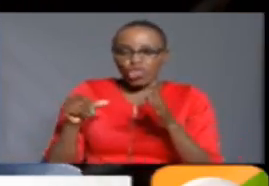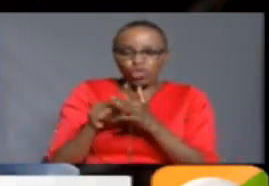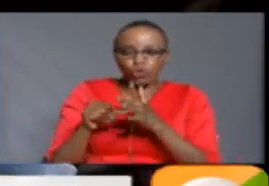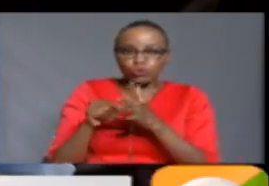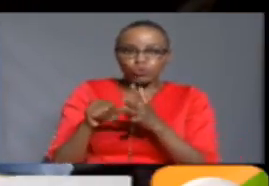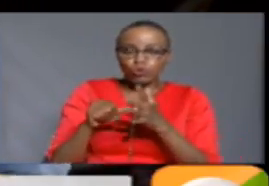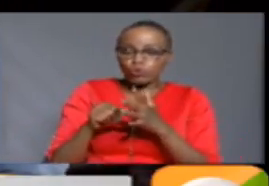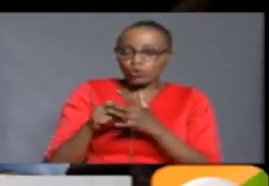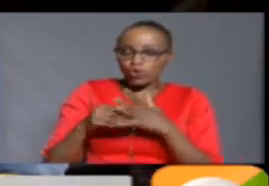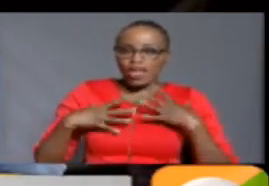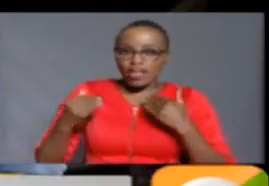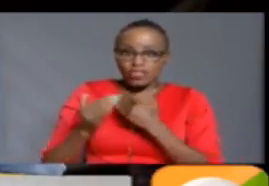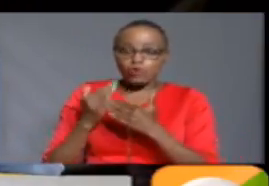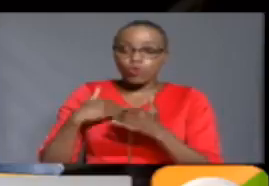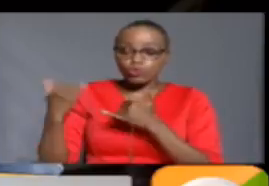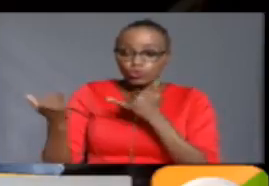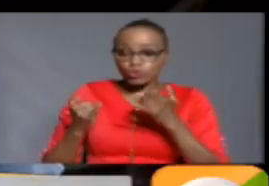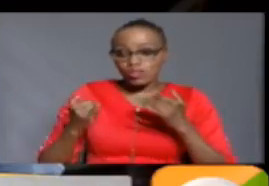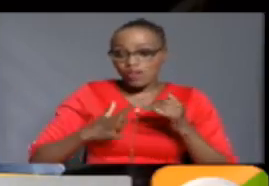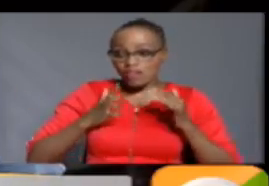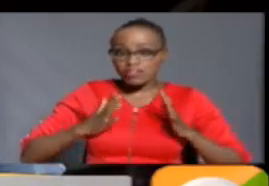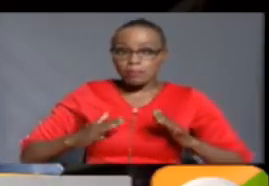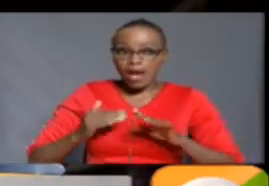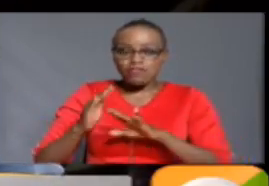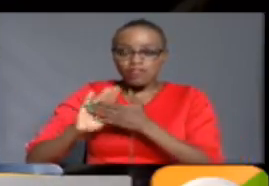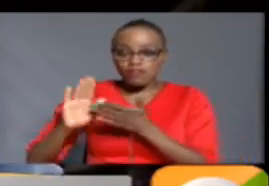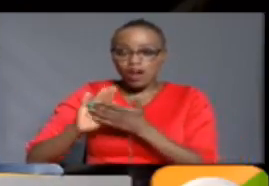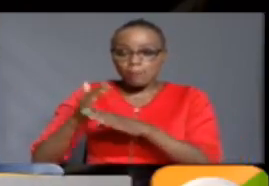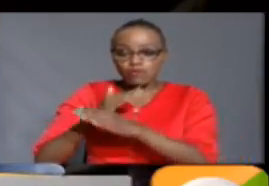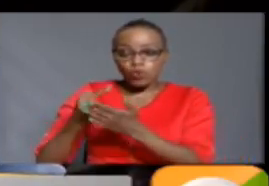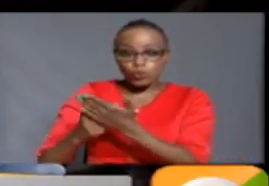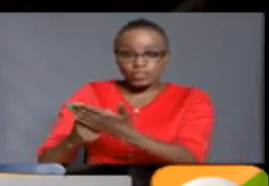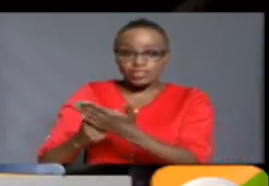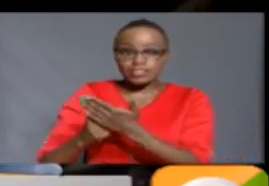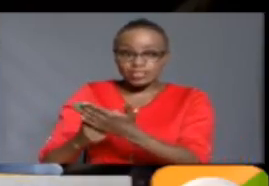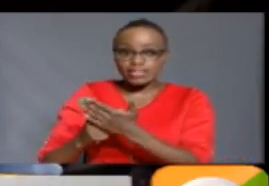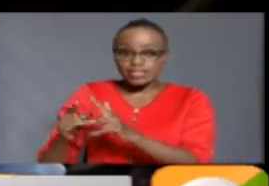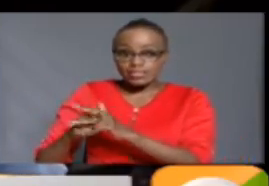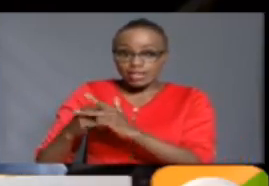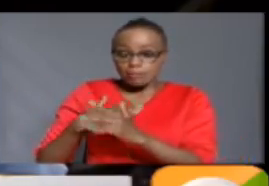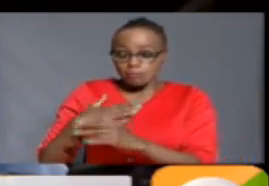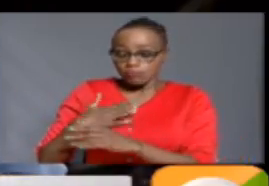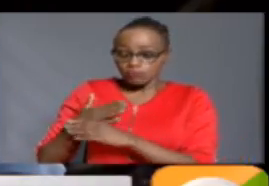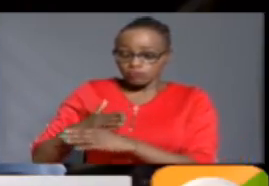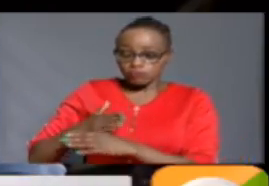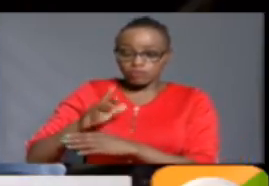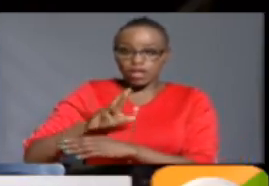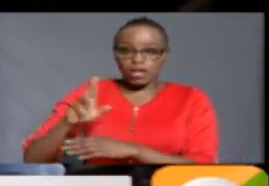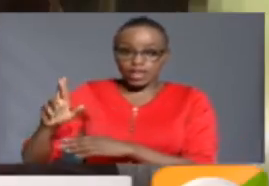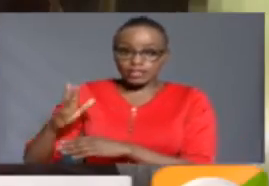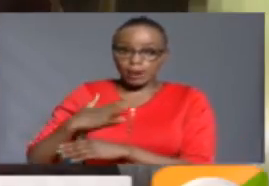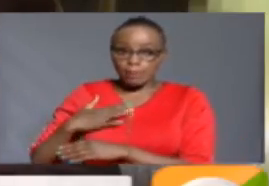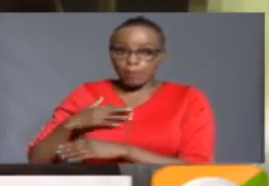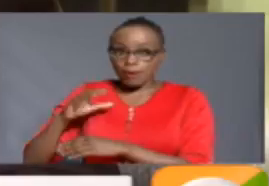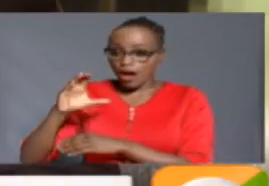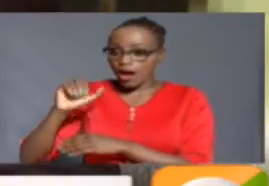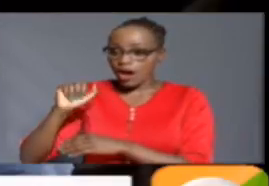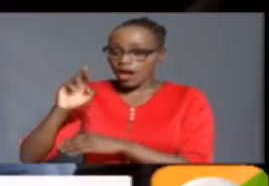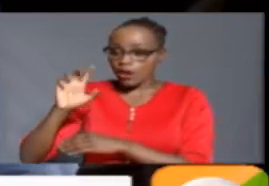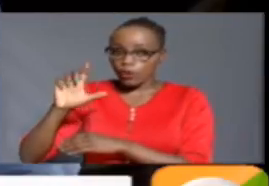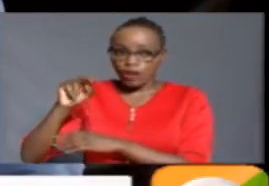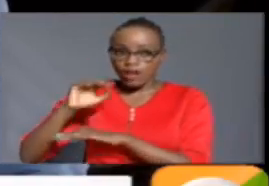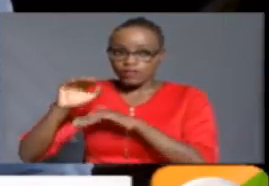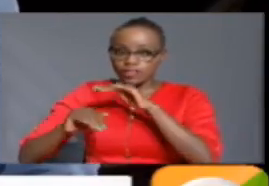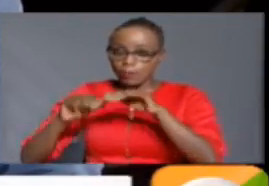system in Kenya. I want to introduce my panelists to you real quick before we get into the discussion. Beginning from my immediate right is Caroline Karugu,